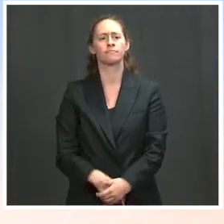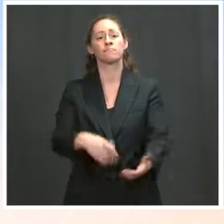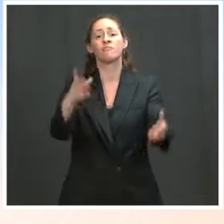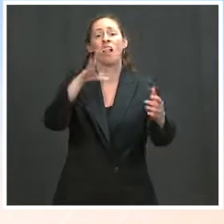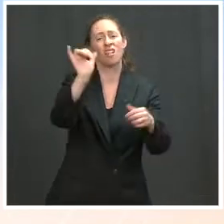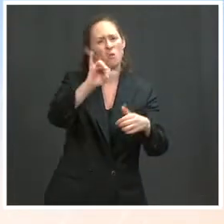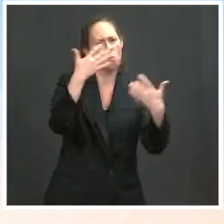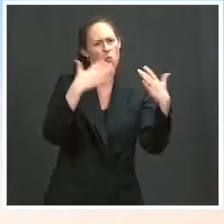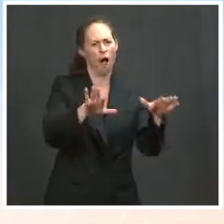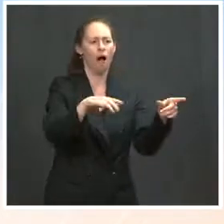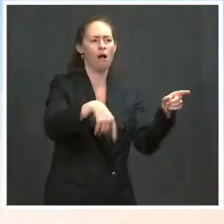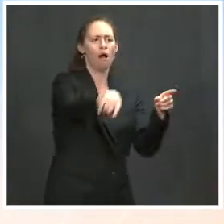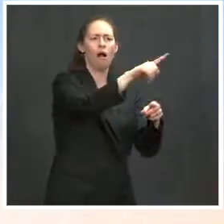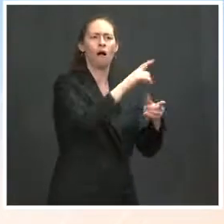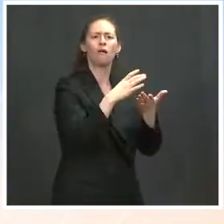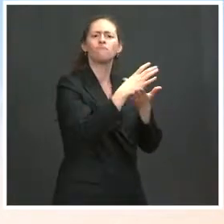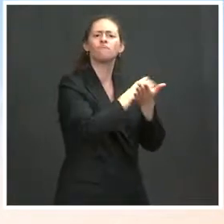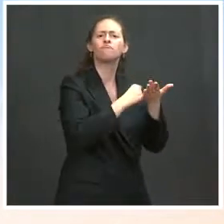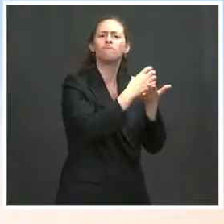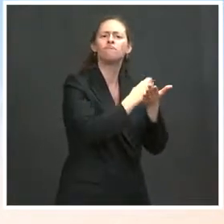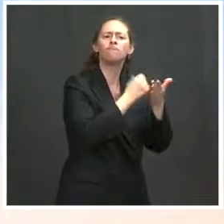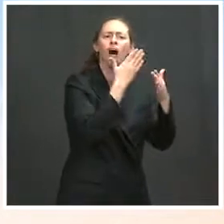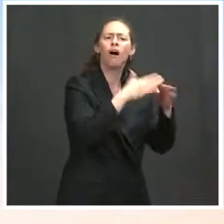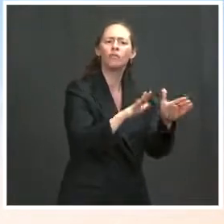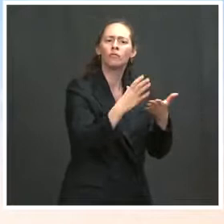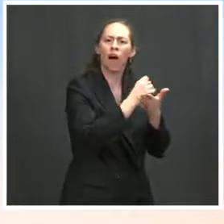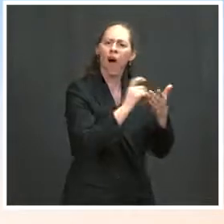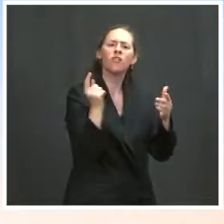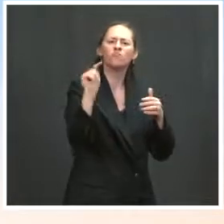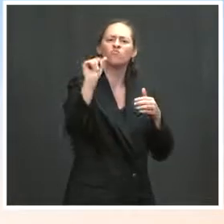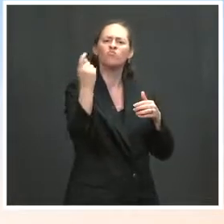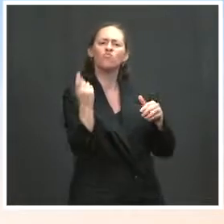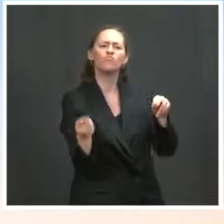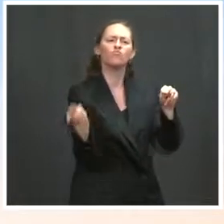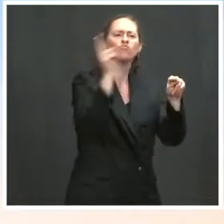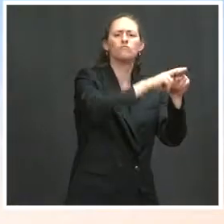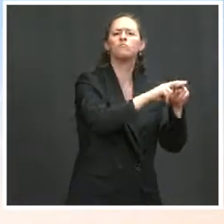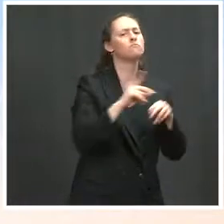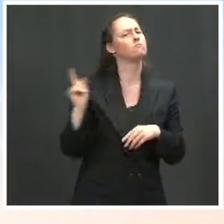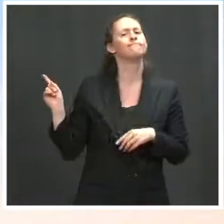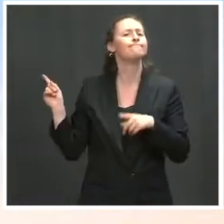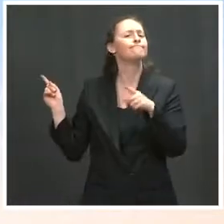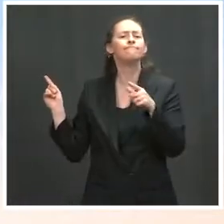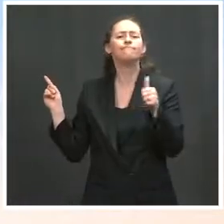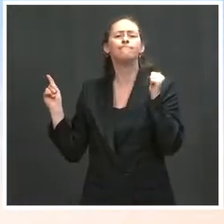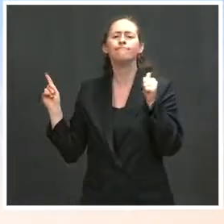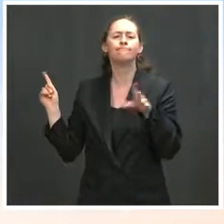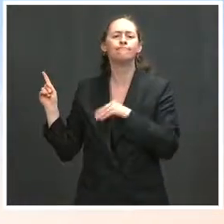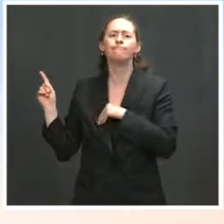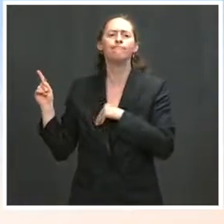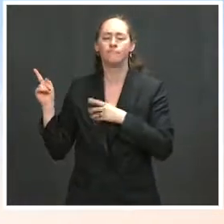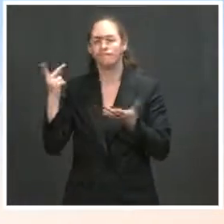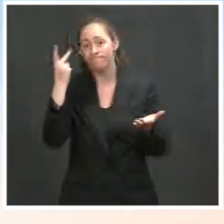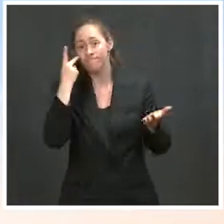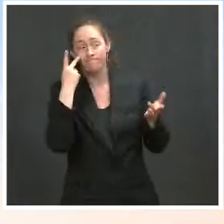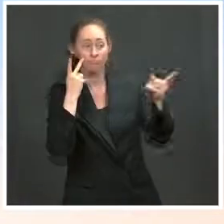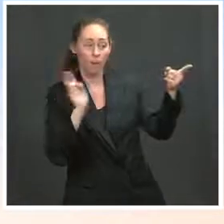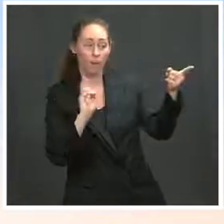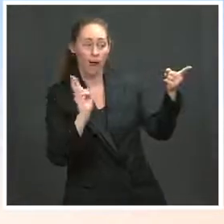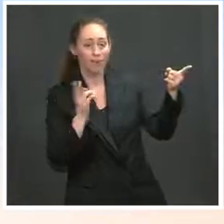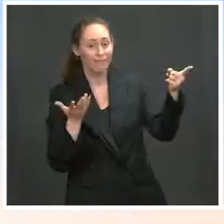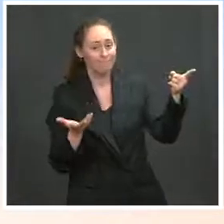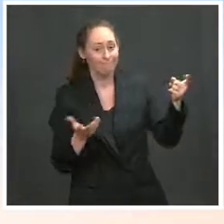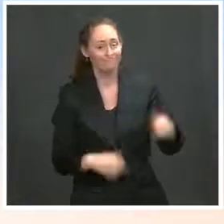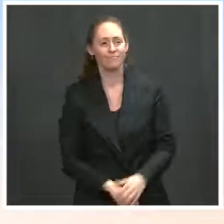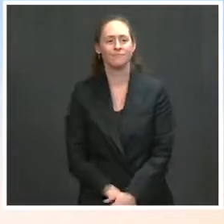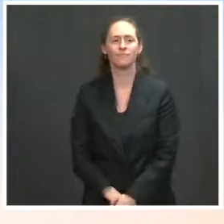than $400,000 a year. So we look forward to seeing what they come back with. One more on this. Senator Chris Coons, obviously a close ally